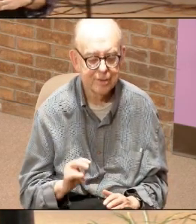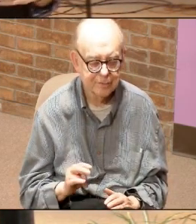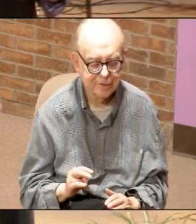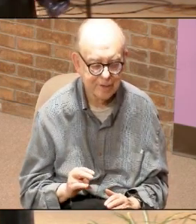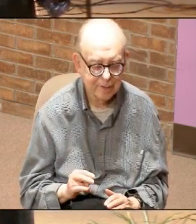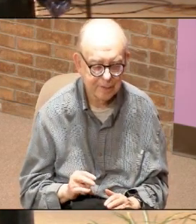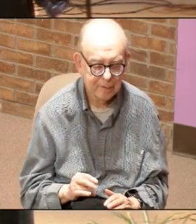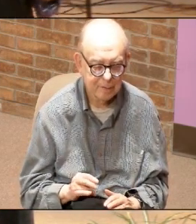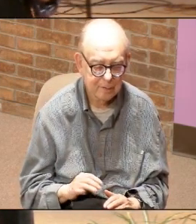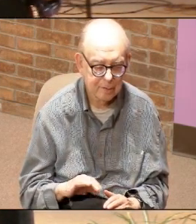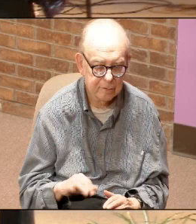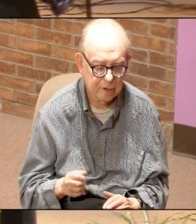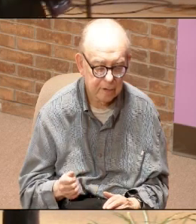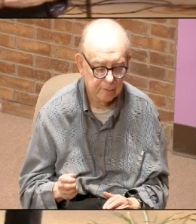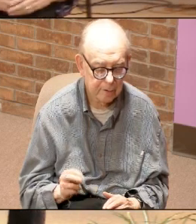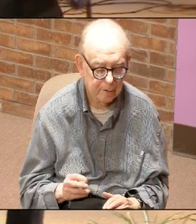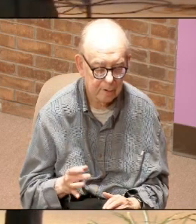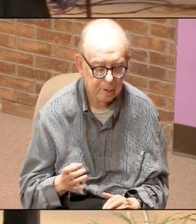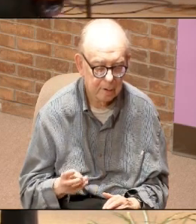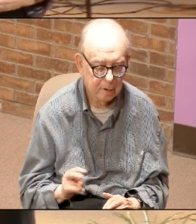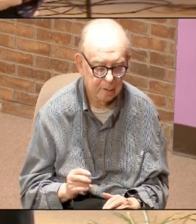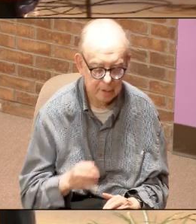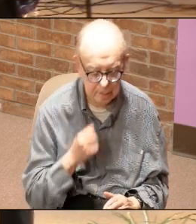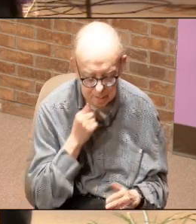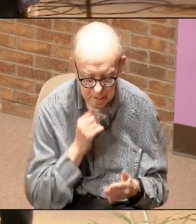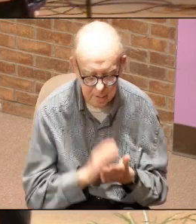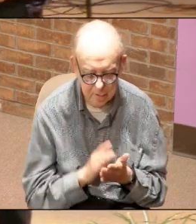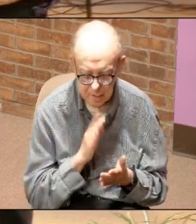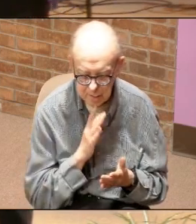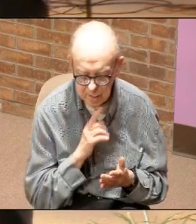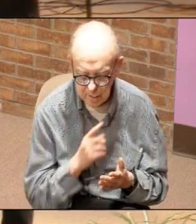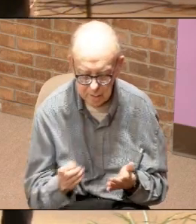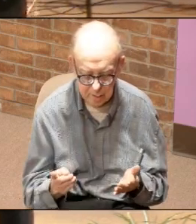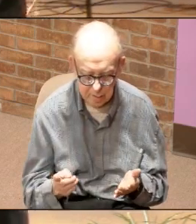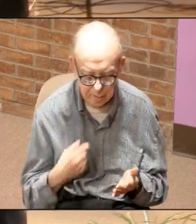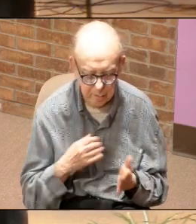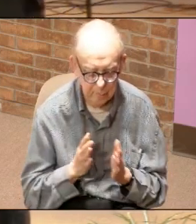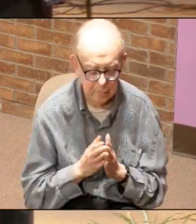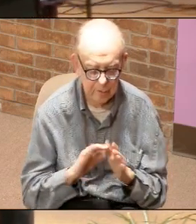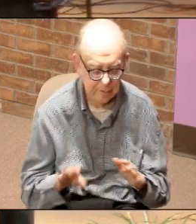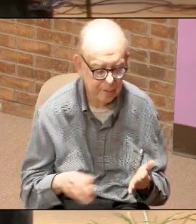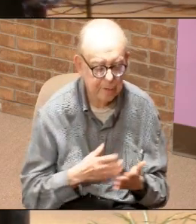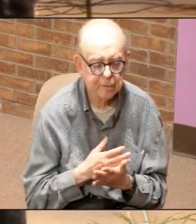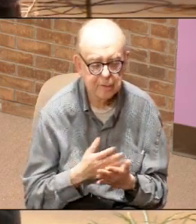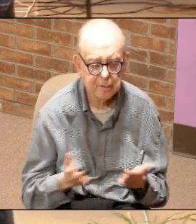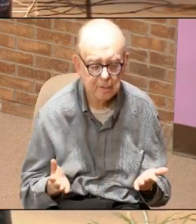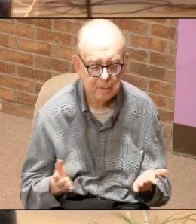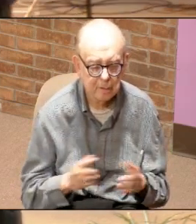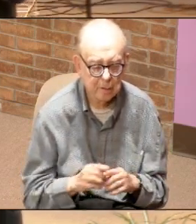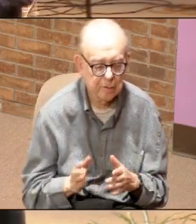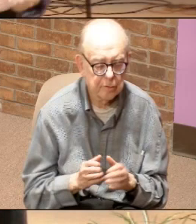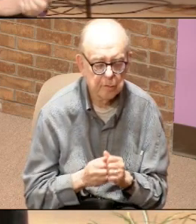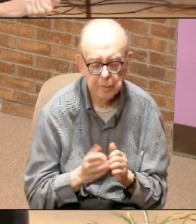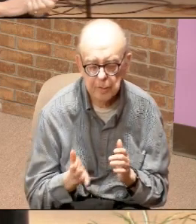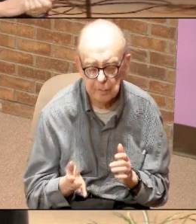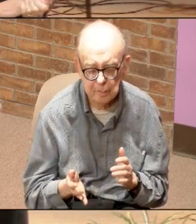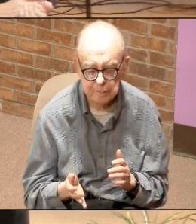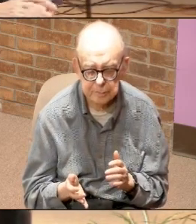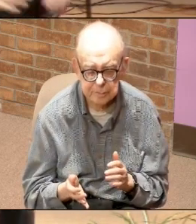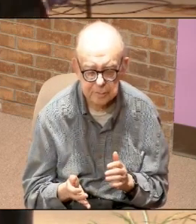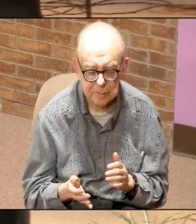And she says, and she was talking to them, she said, listen, you're asking me to do all of these things, but let me share something with